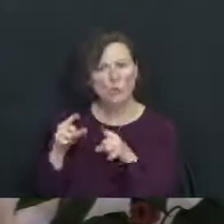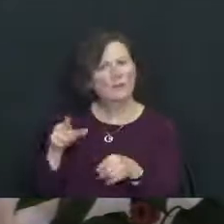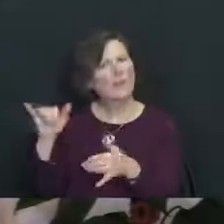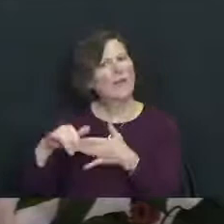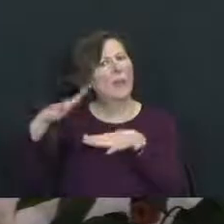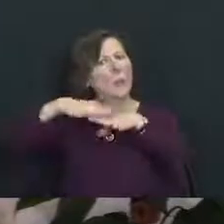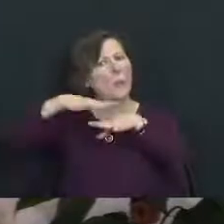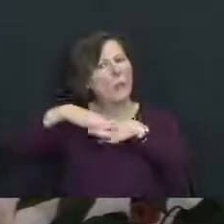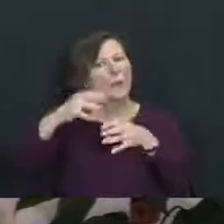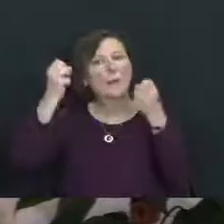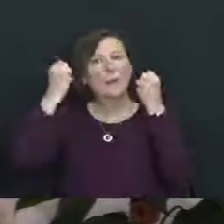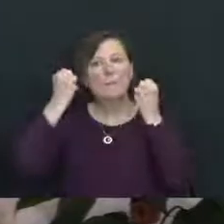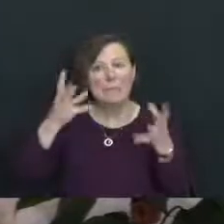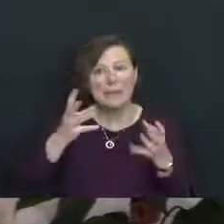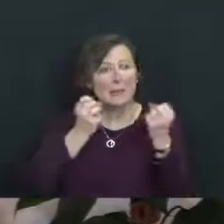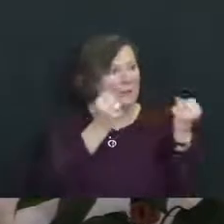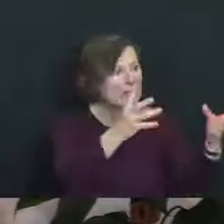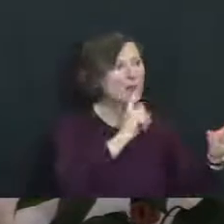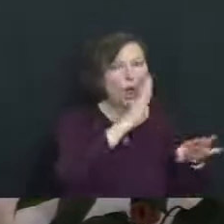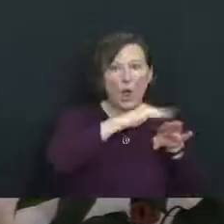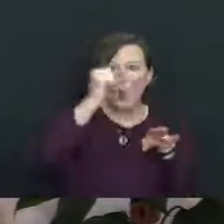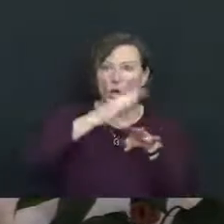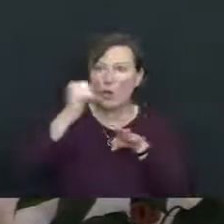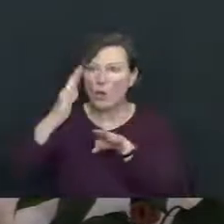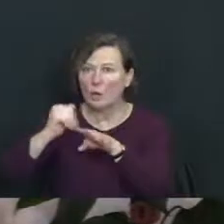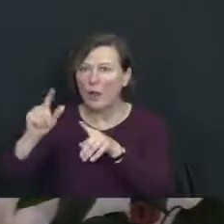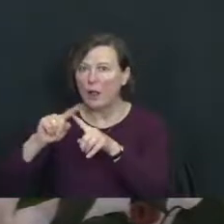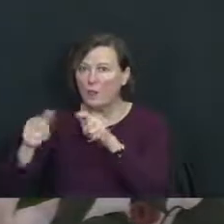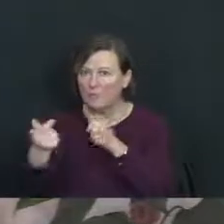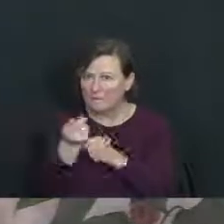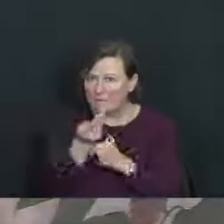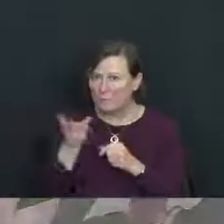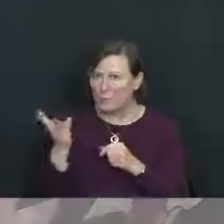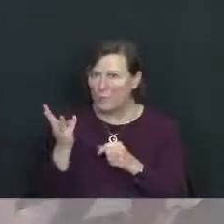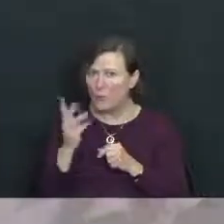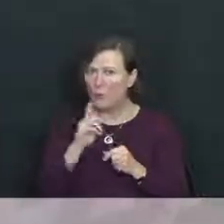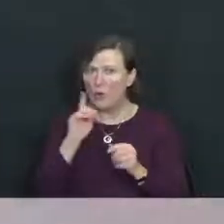that many are called, but few are chosen?